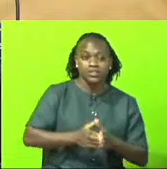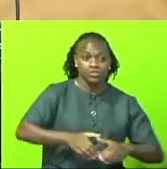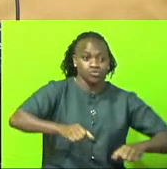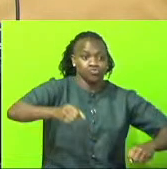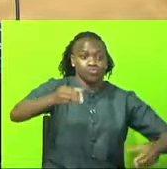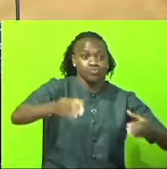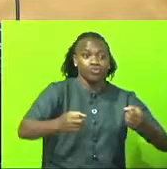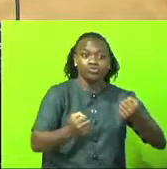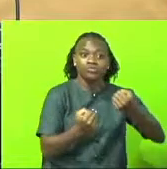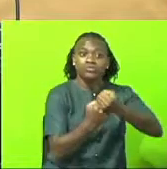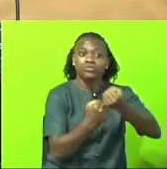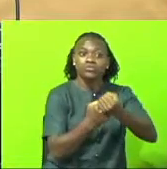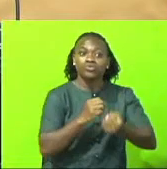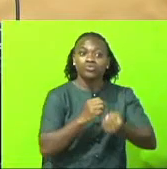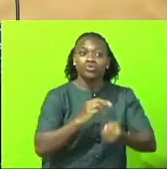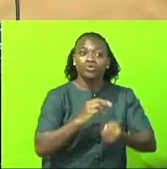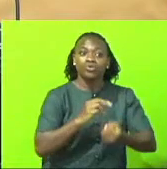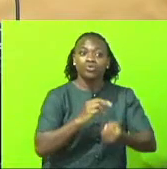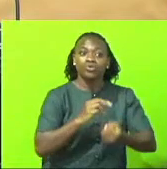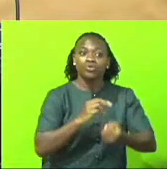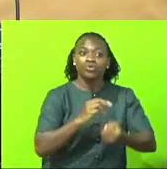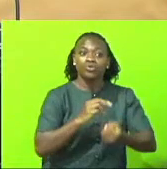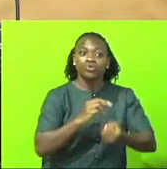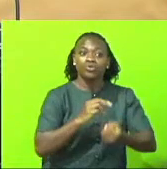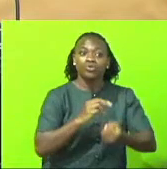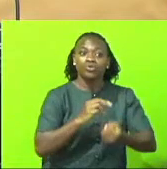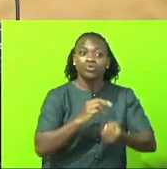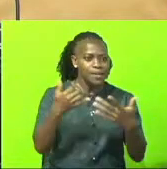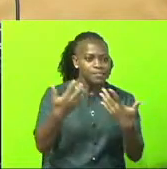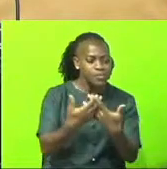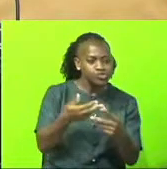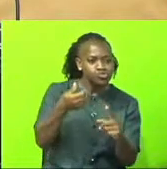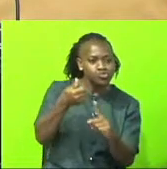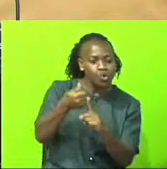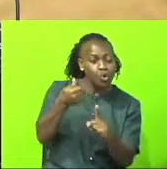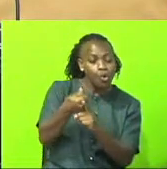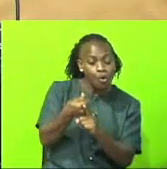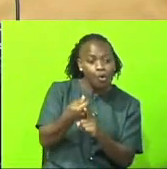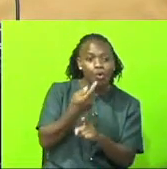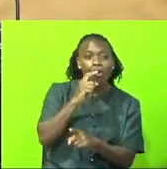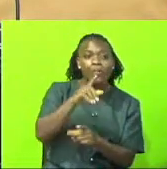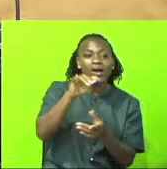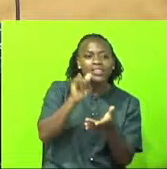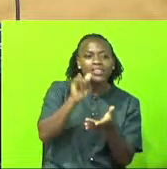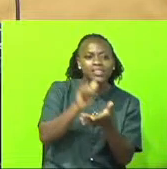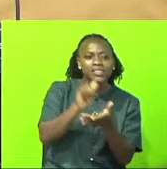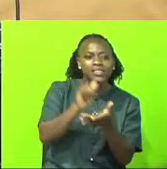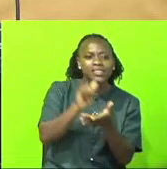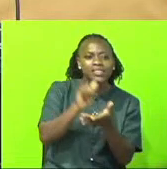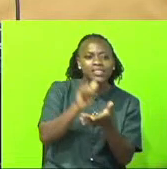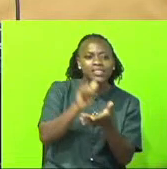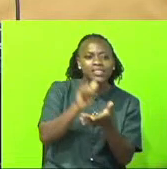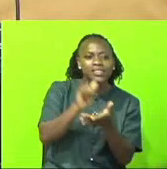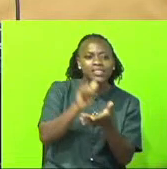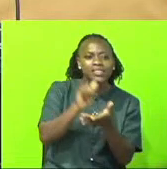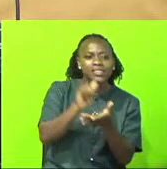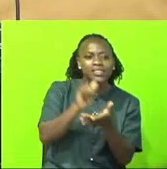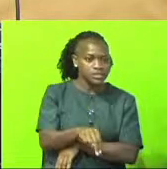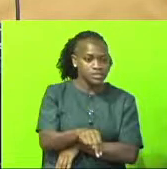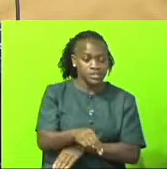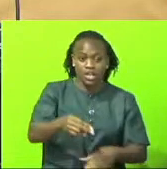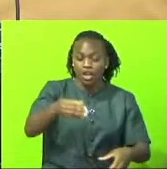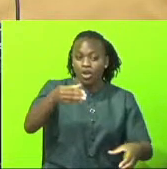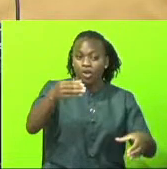us. And this is in accordance with your own ruling, that these are matters that we need the